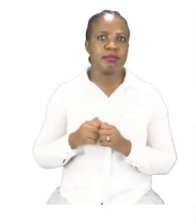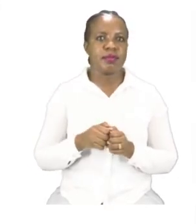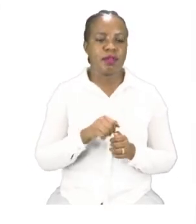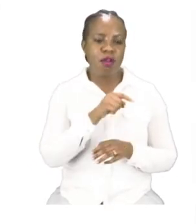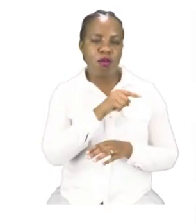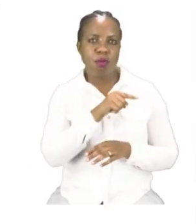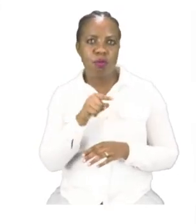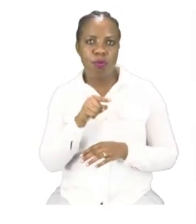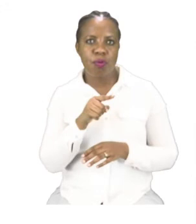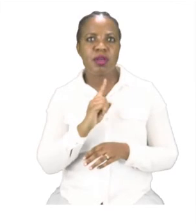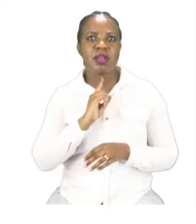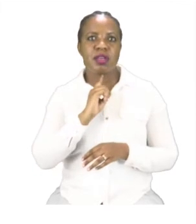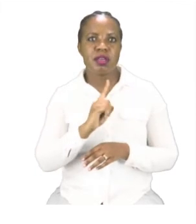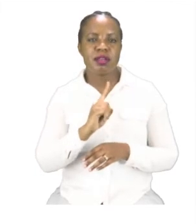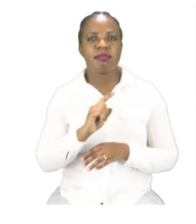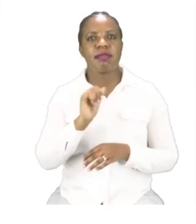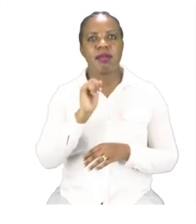is a police officer.